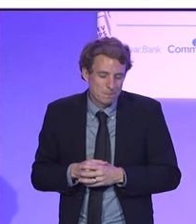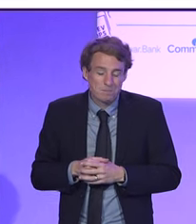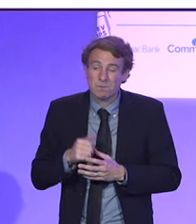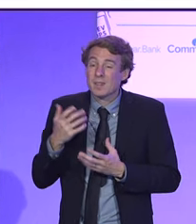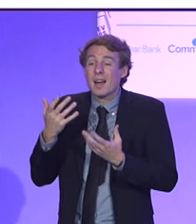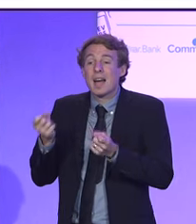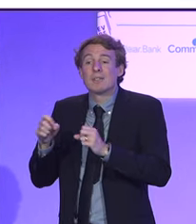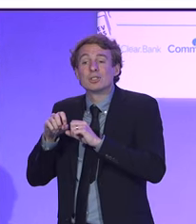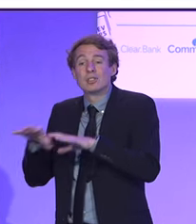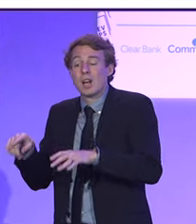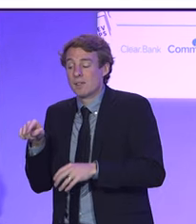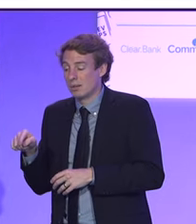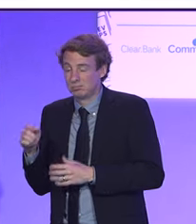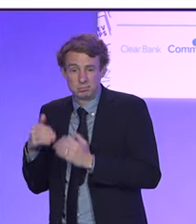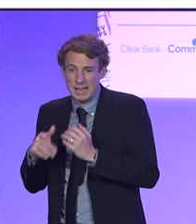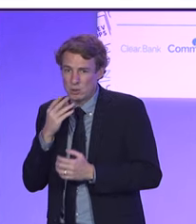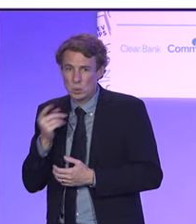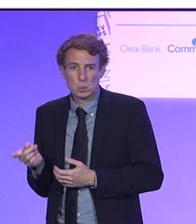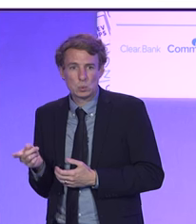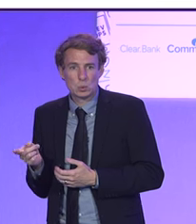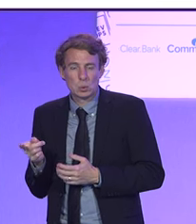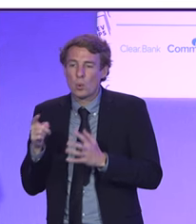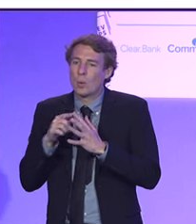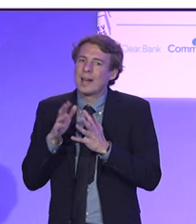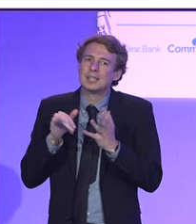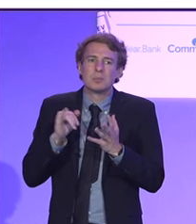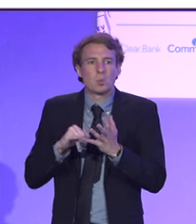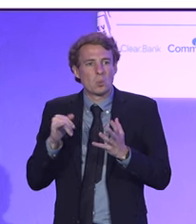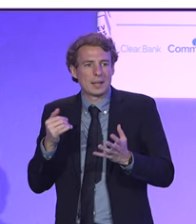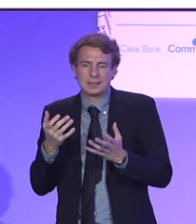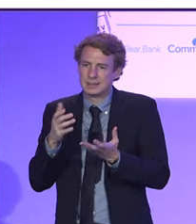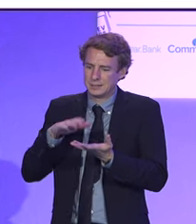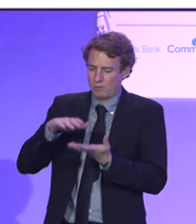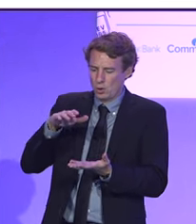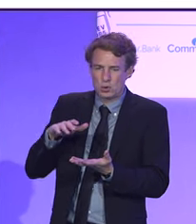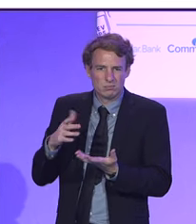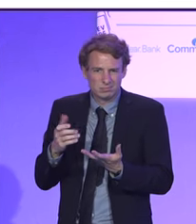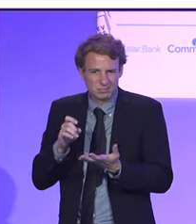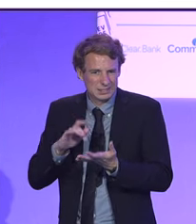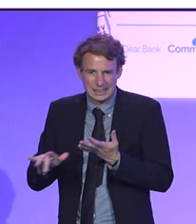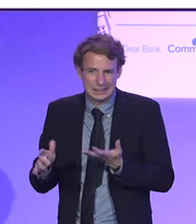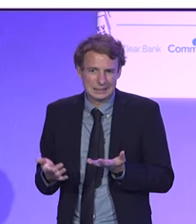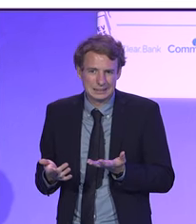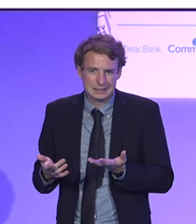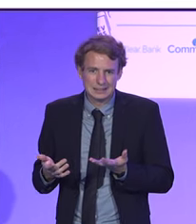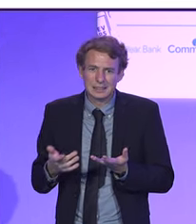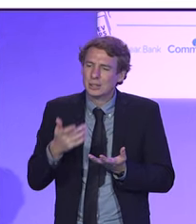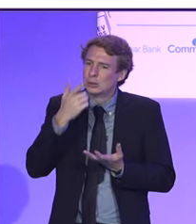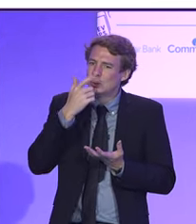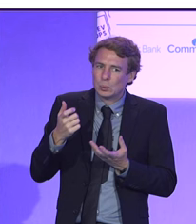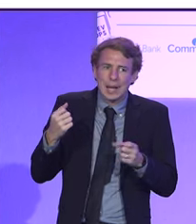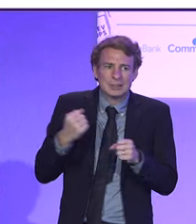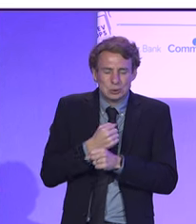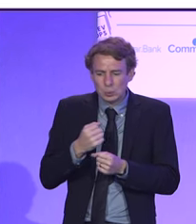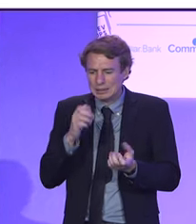use, delete that EBS volume that you forgot to delete, do the Marie Kondo thing and declutter